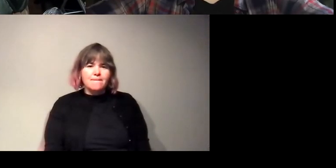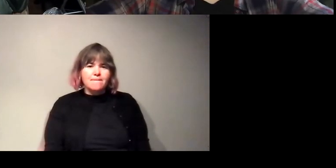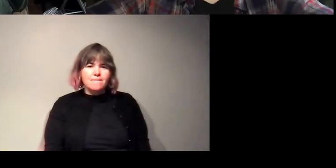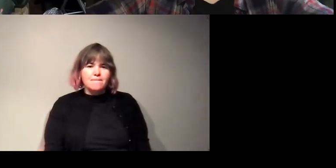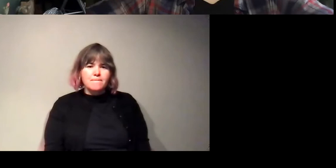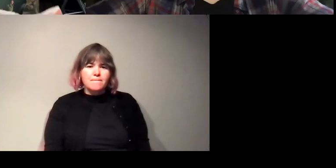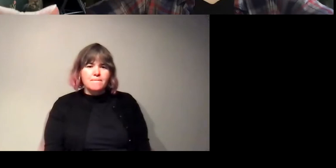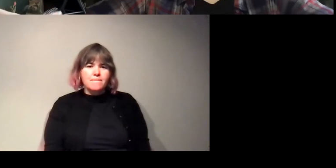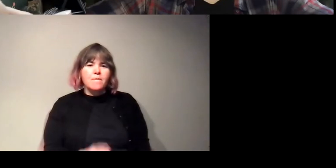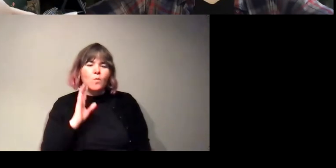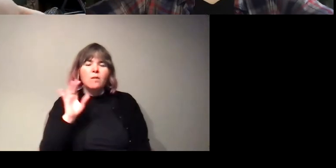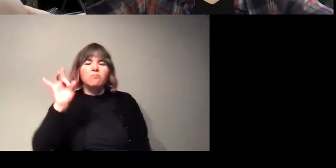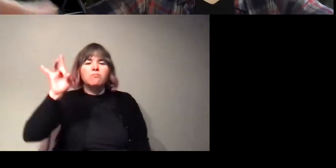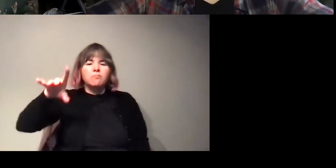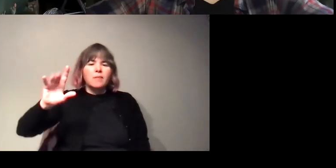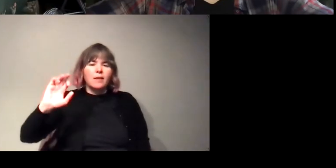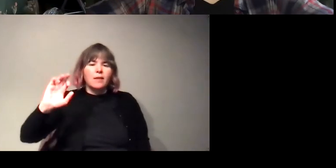I will drop this link.